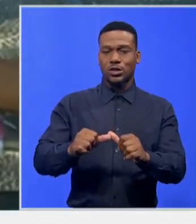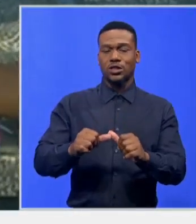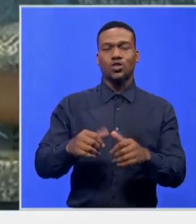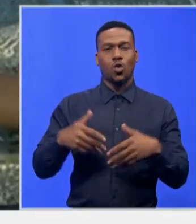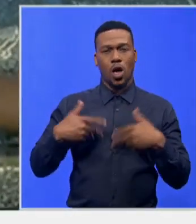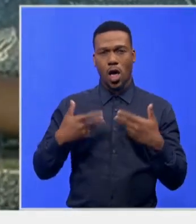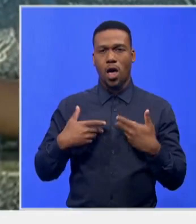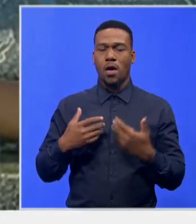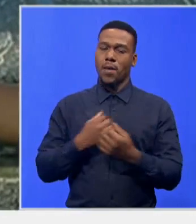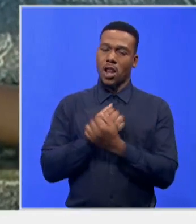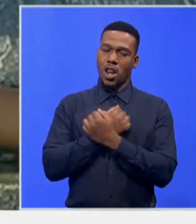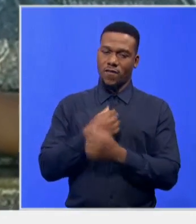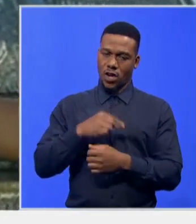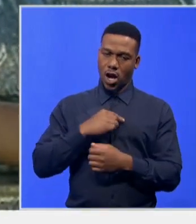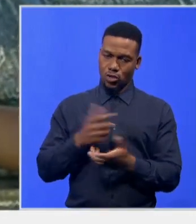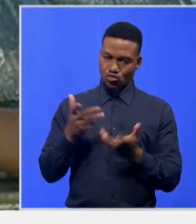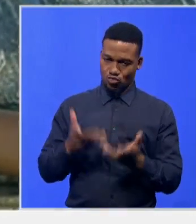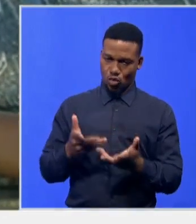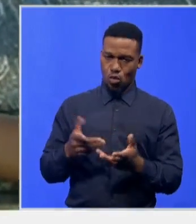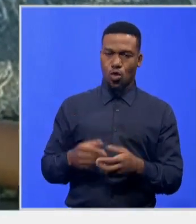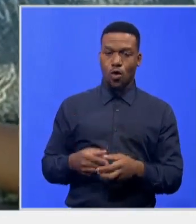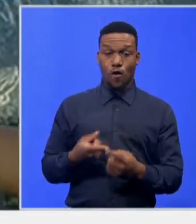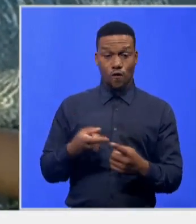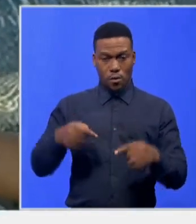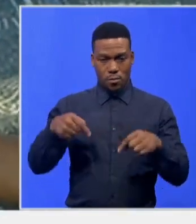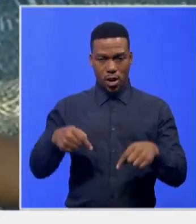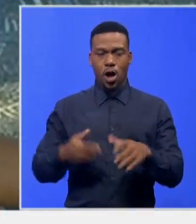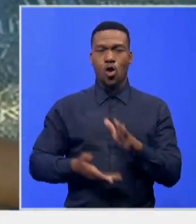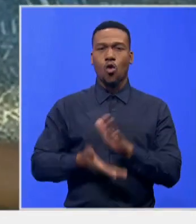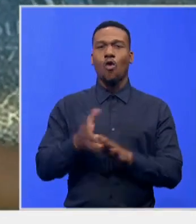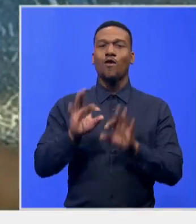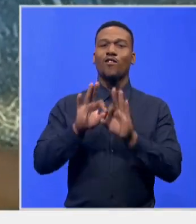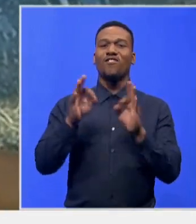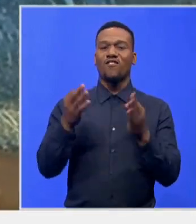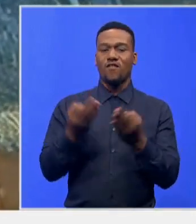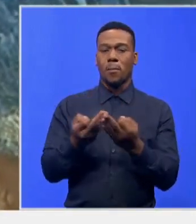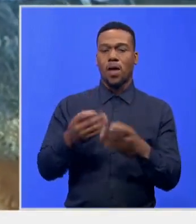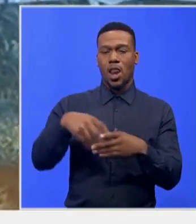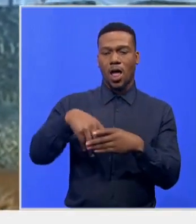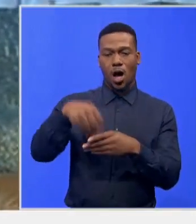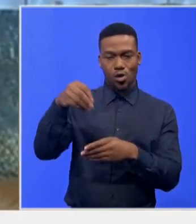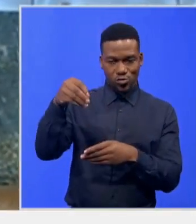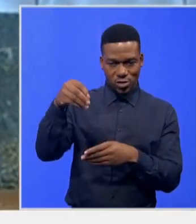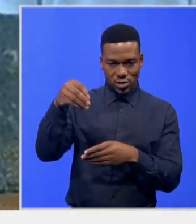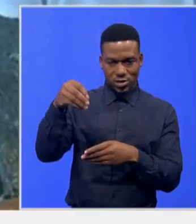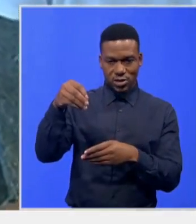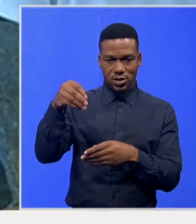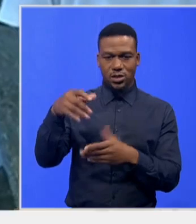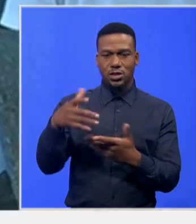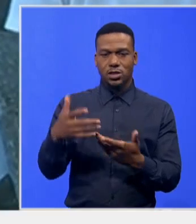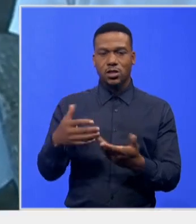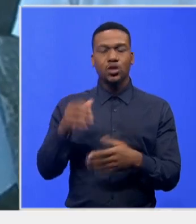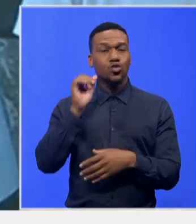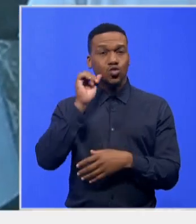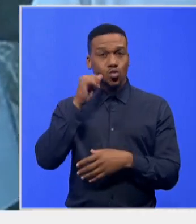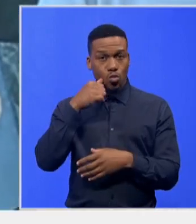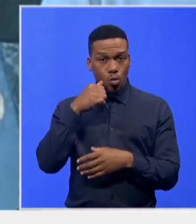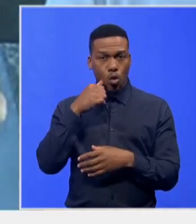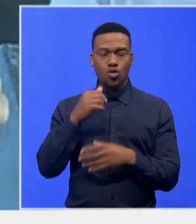like that. So from here we're going to a family outing. Then tomorrow we're going to gather at